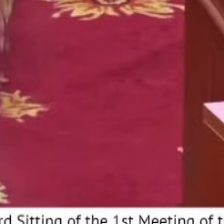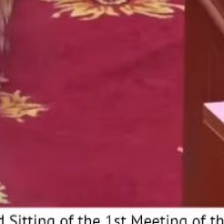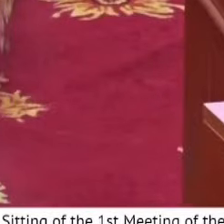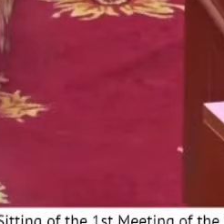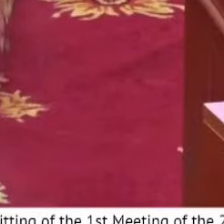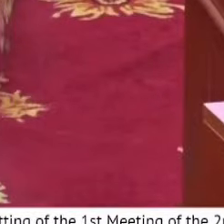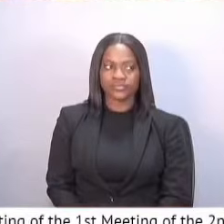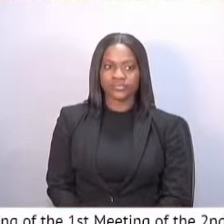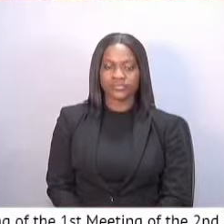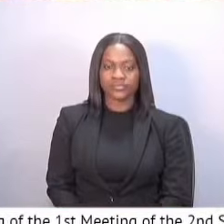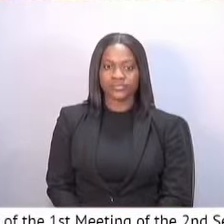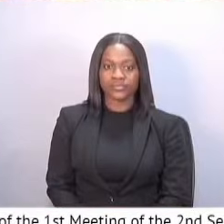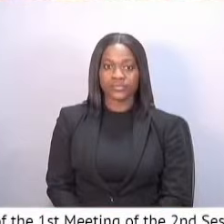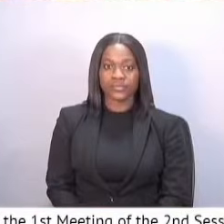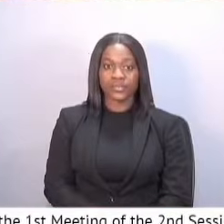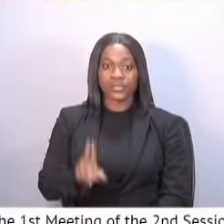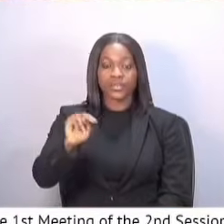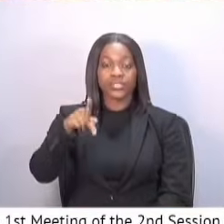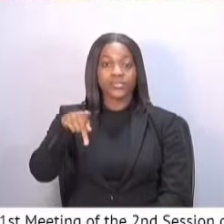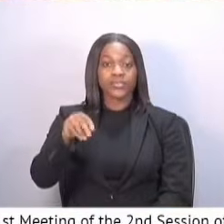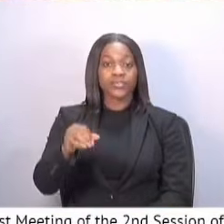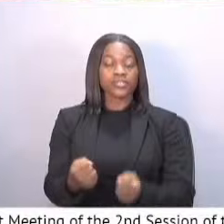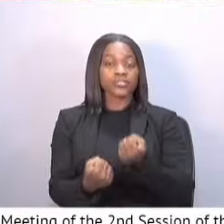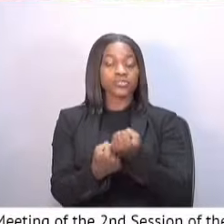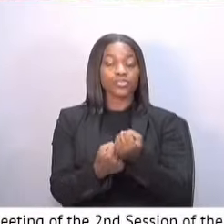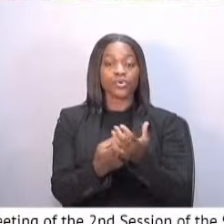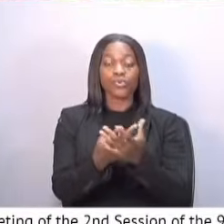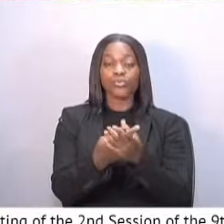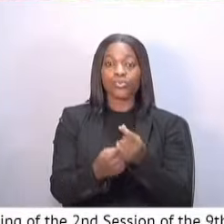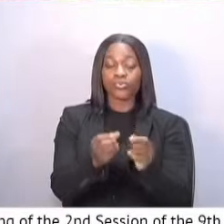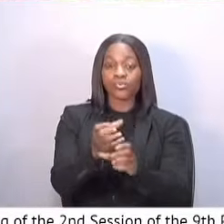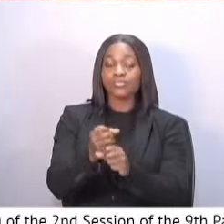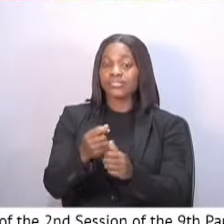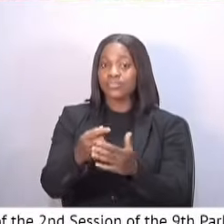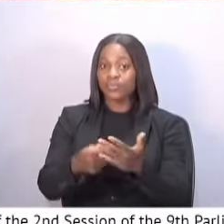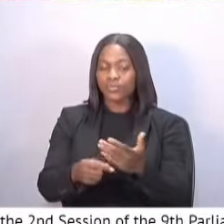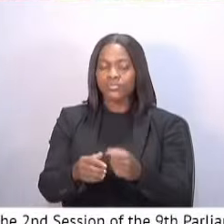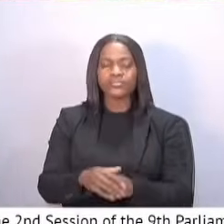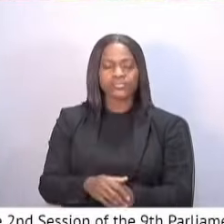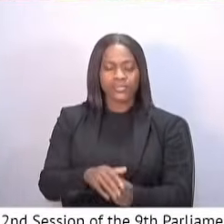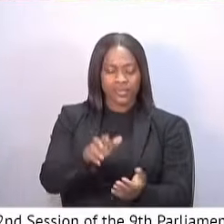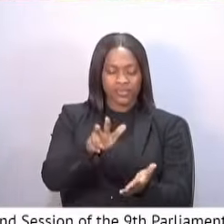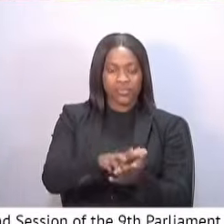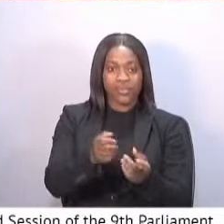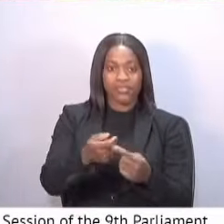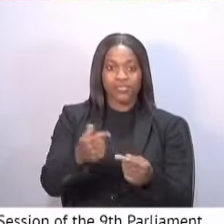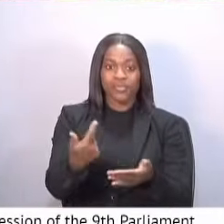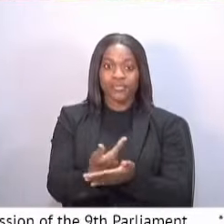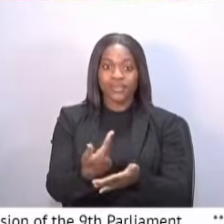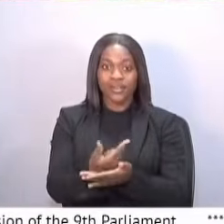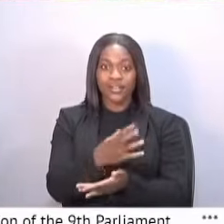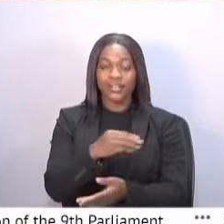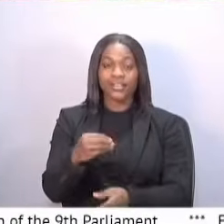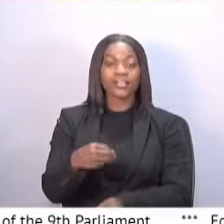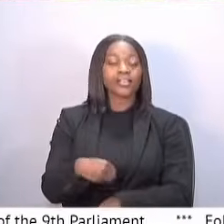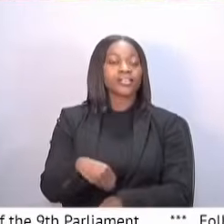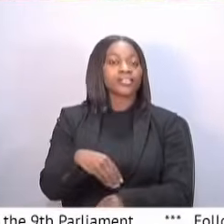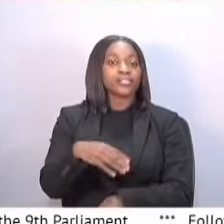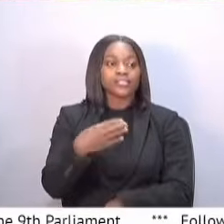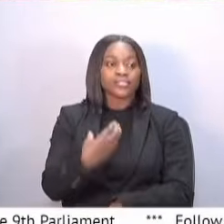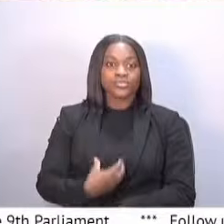under UNDP support. Both received authorization from Ghana and Switzerland,